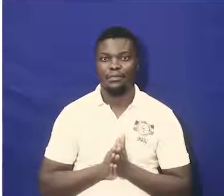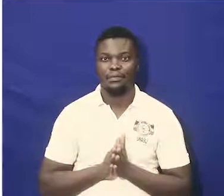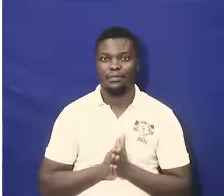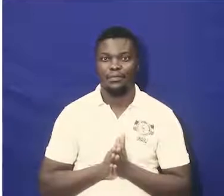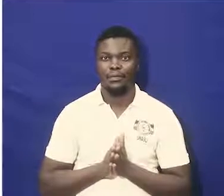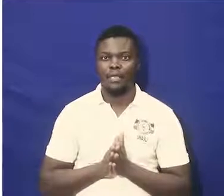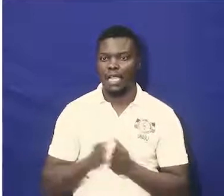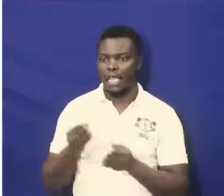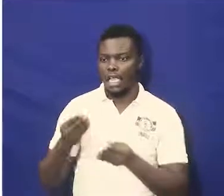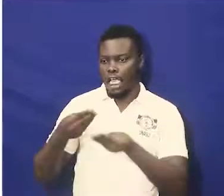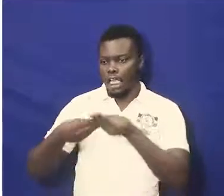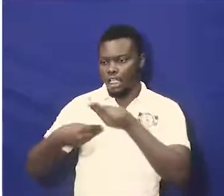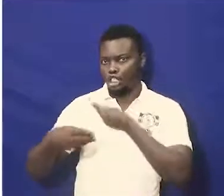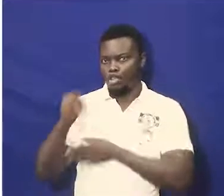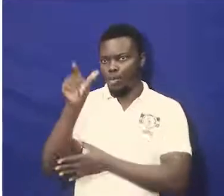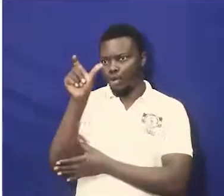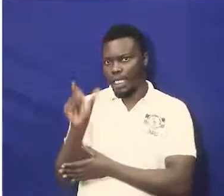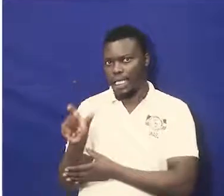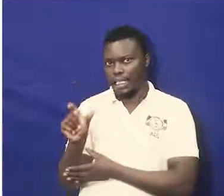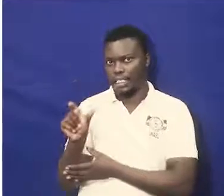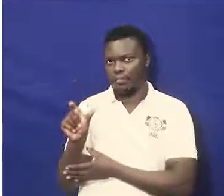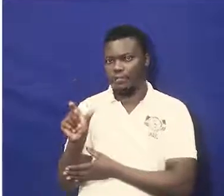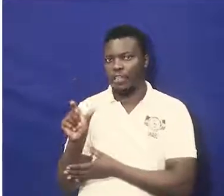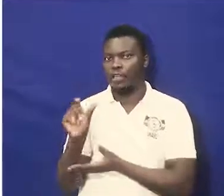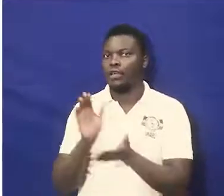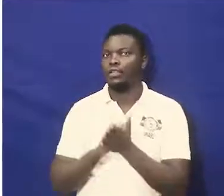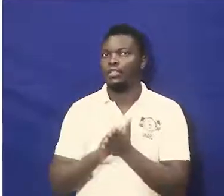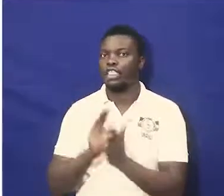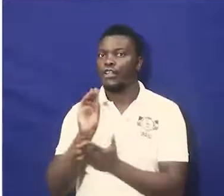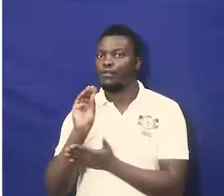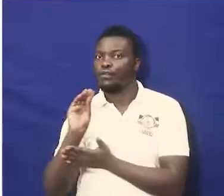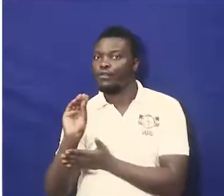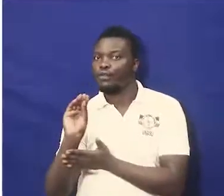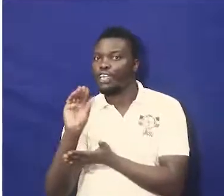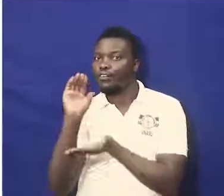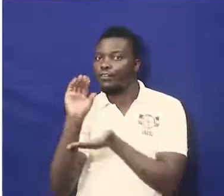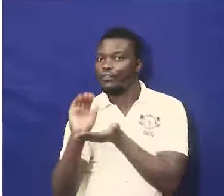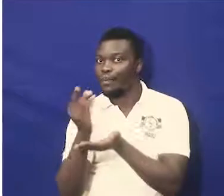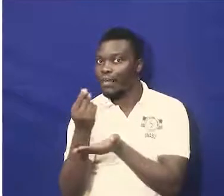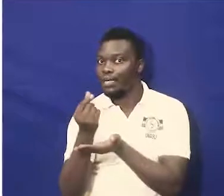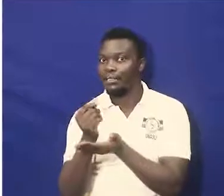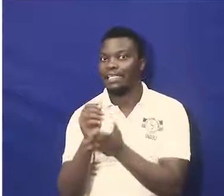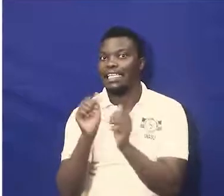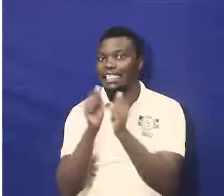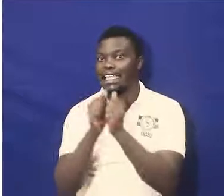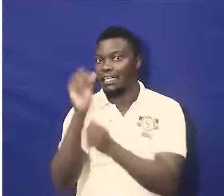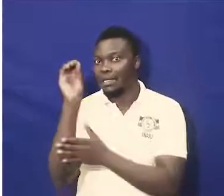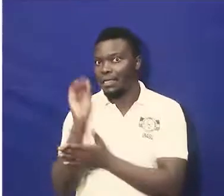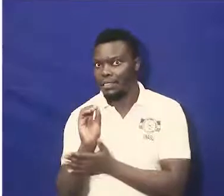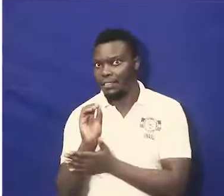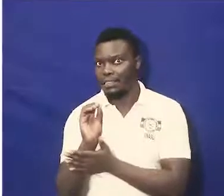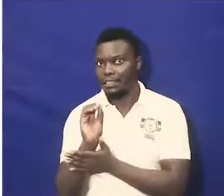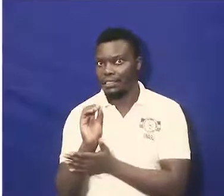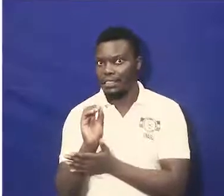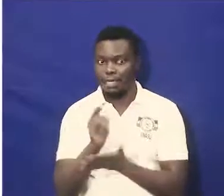A shopkeeper offers a 10% discount for cash